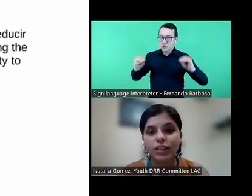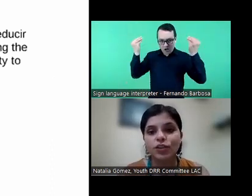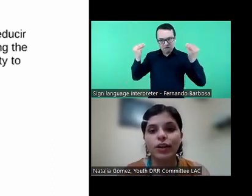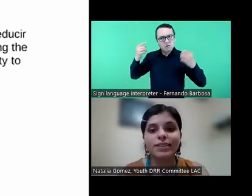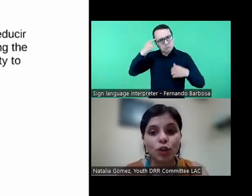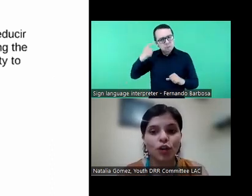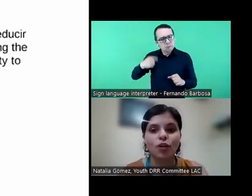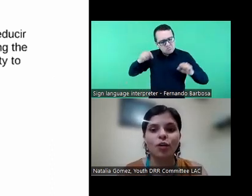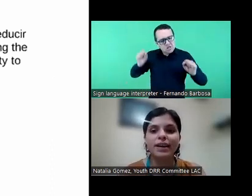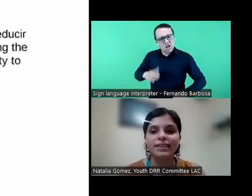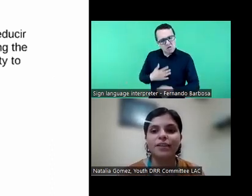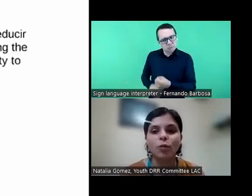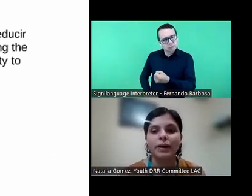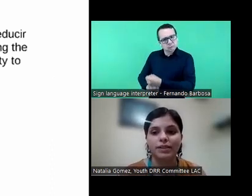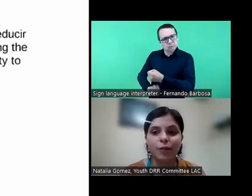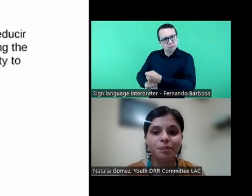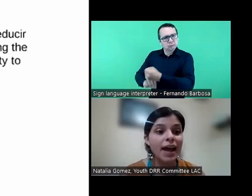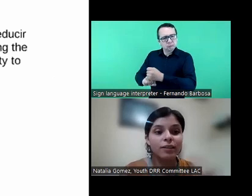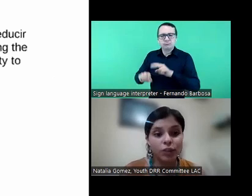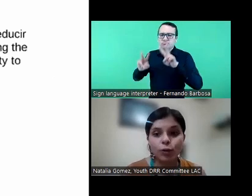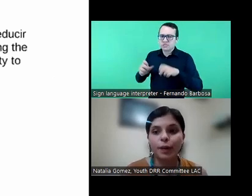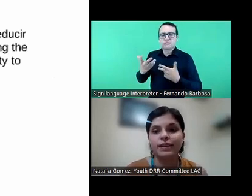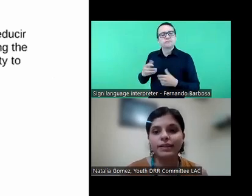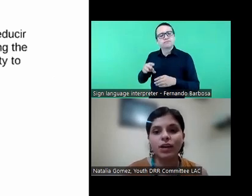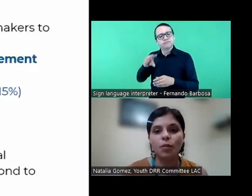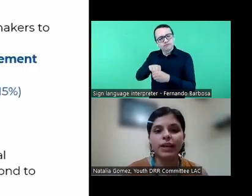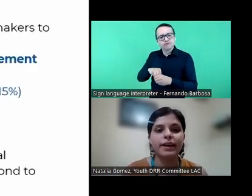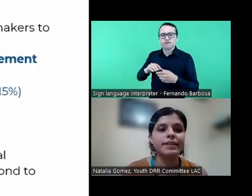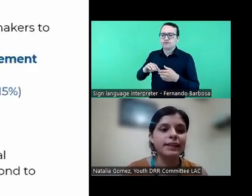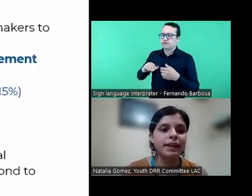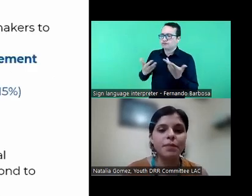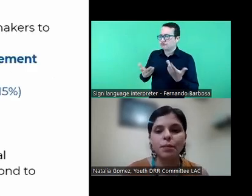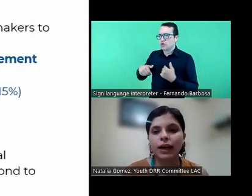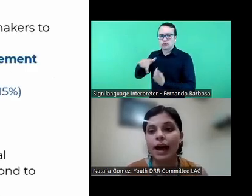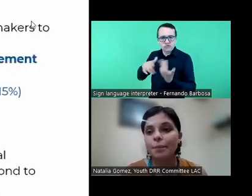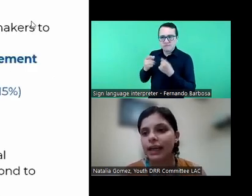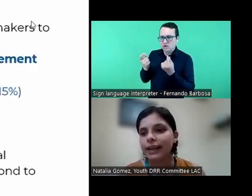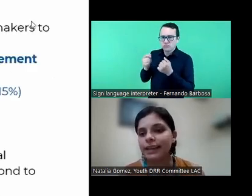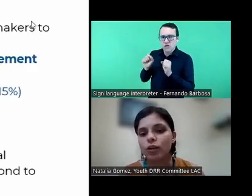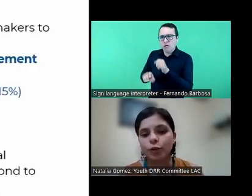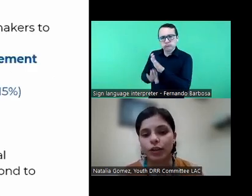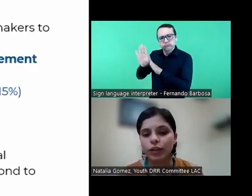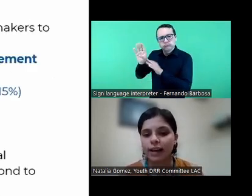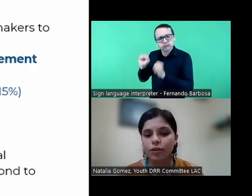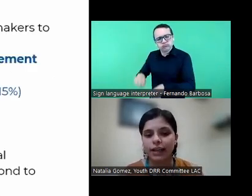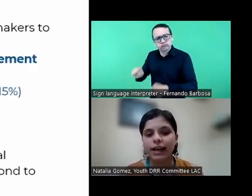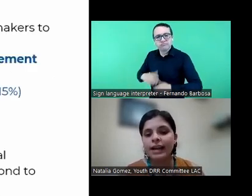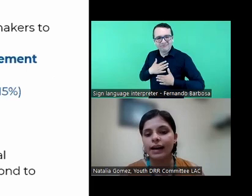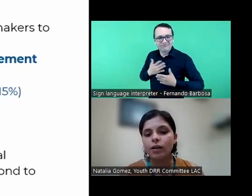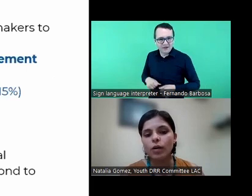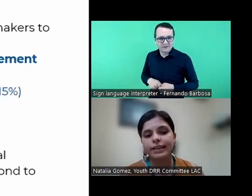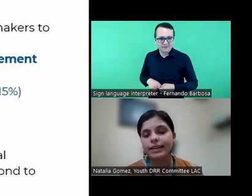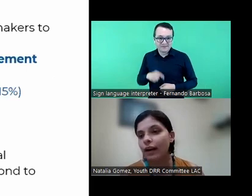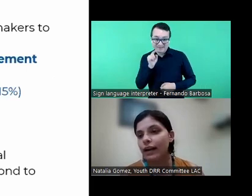And most of them believe that they can contribute to improve the social, economic conditions and the recovery in our countries and communities. And